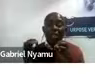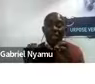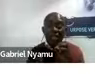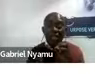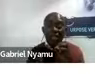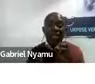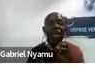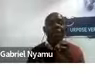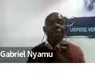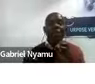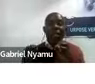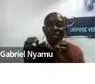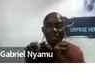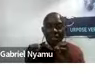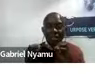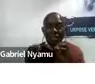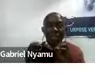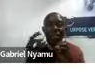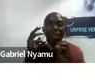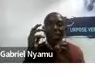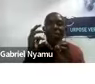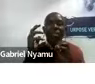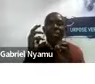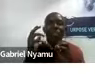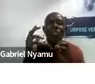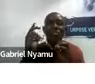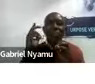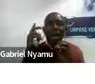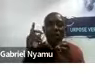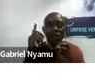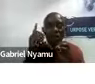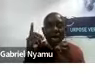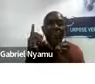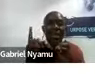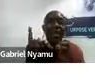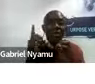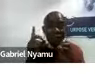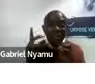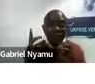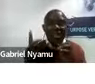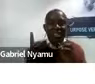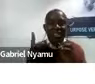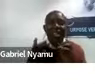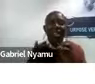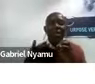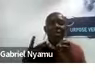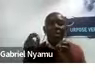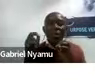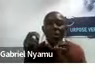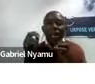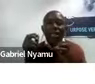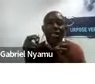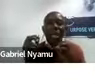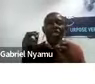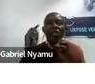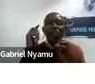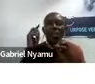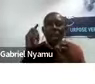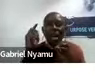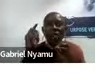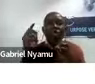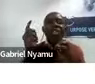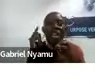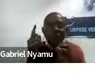dimension of imagination, of meditation, that you can be able to exercise your mind. Your mind and brain are two different things. But there's a way you can exercise